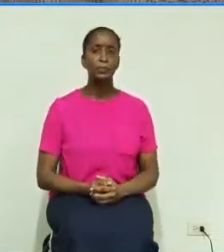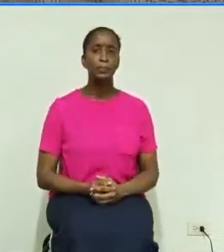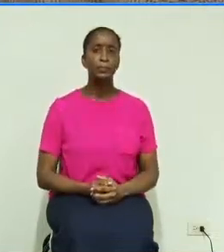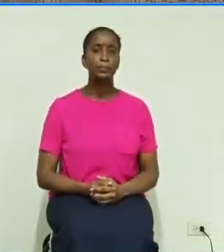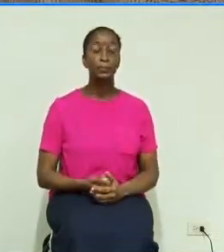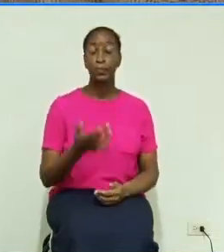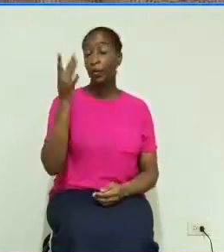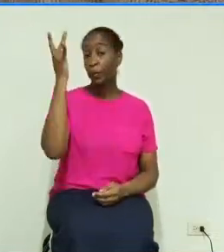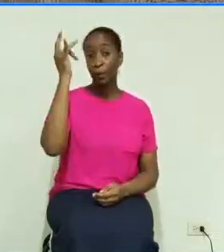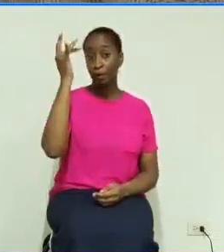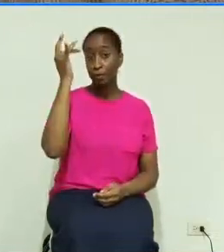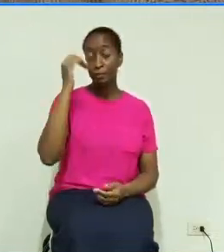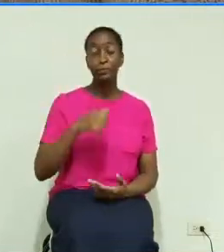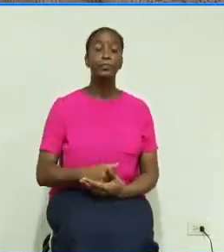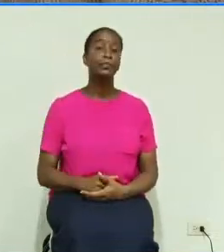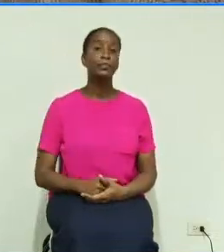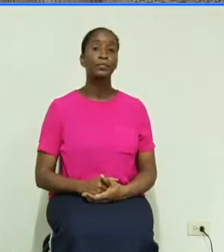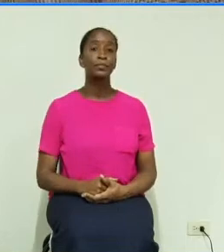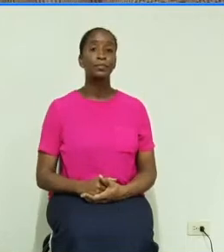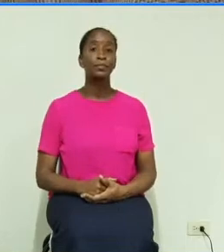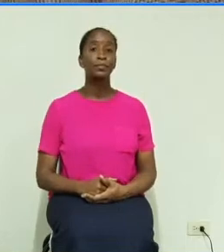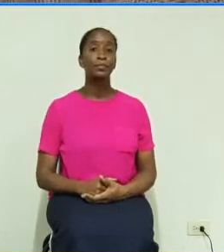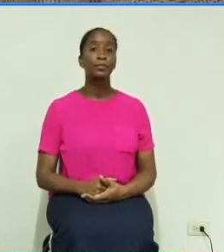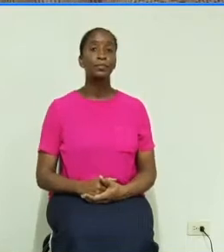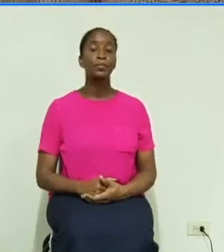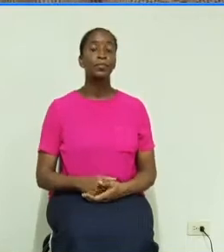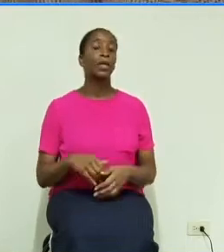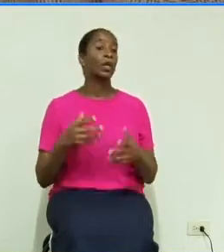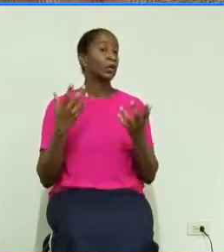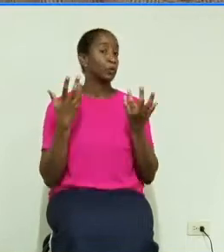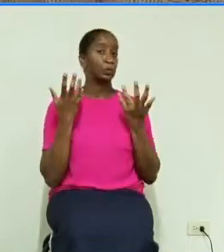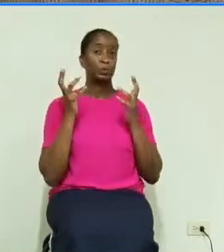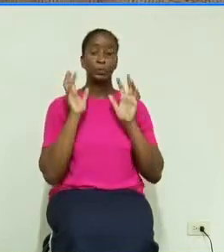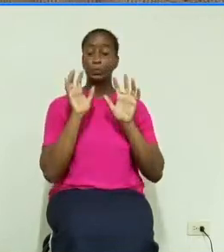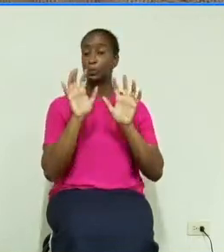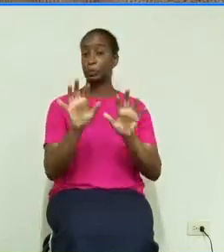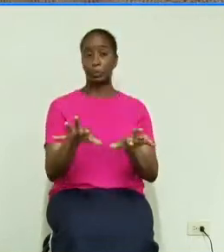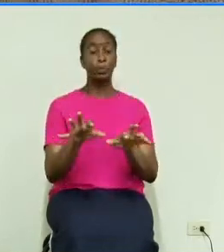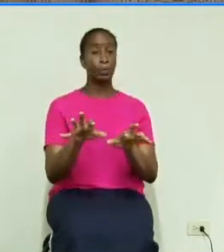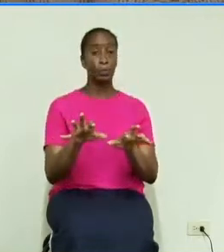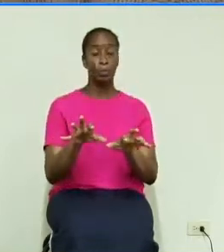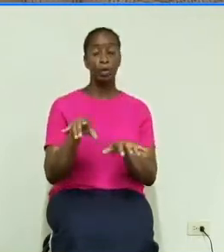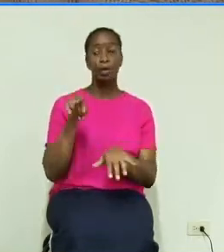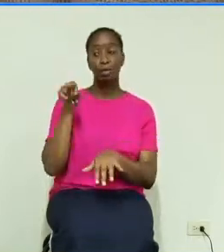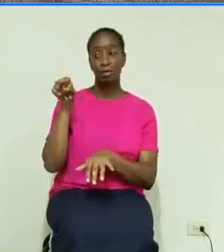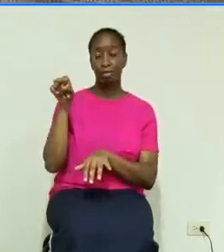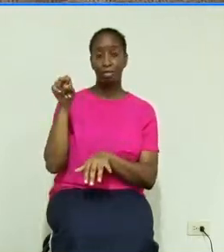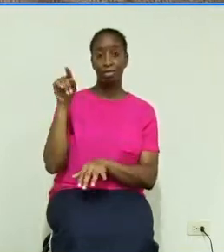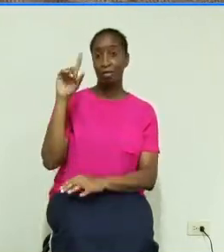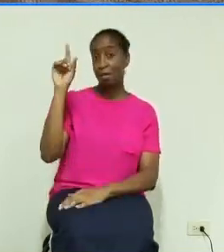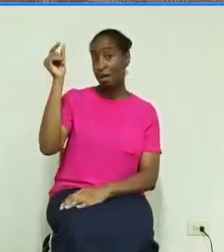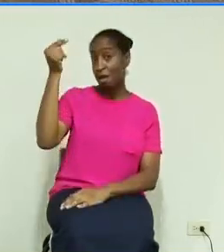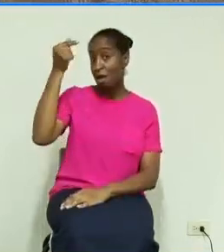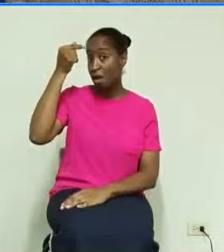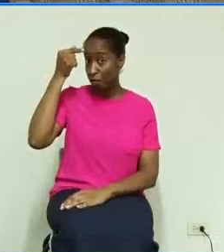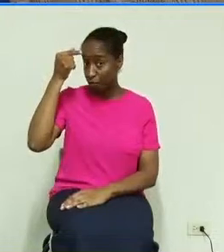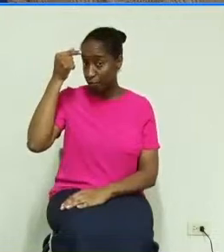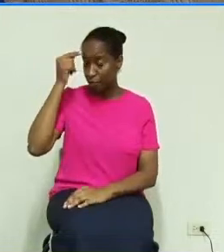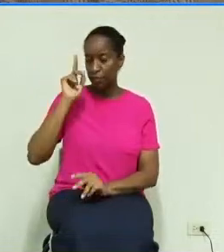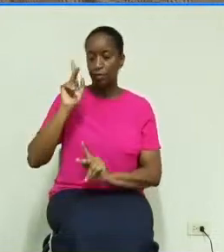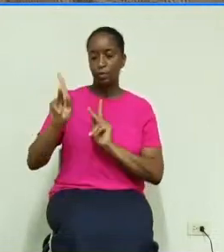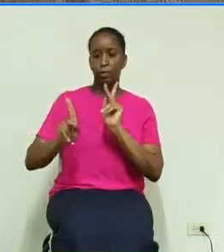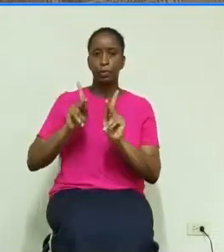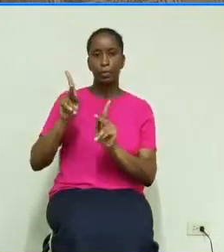frustrate the will of an elected government in a